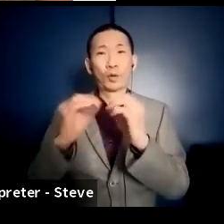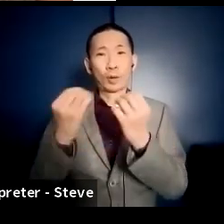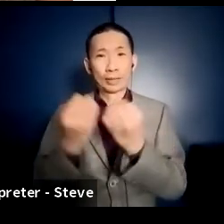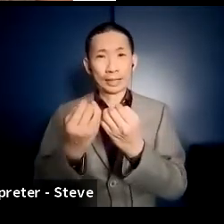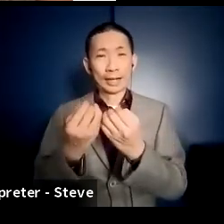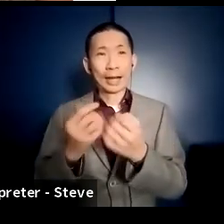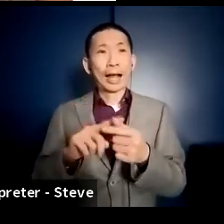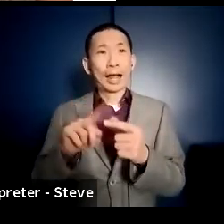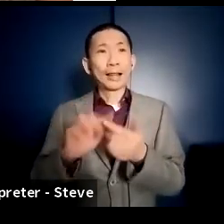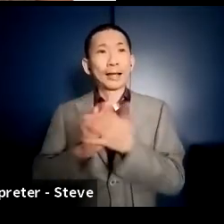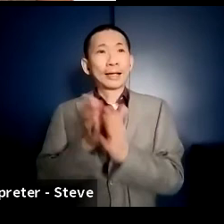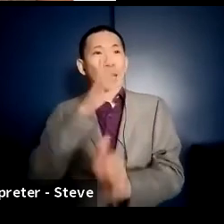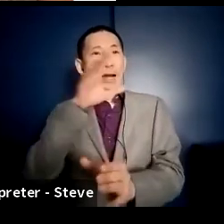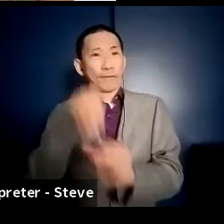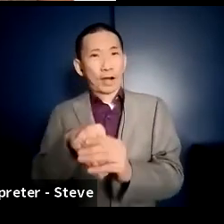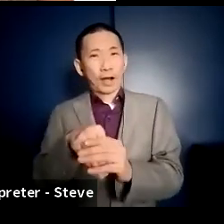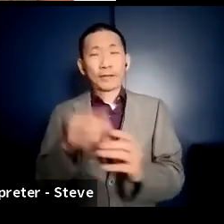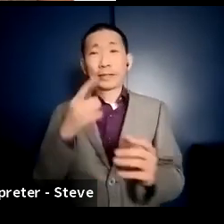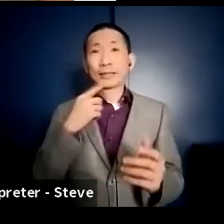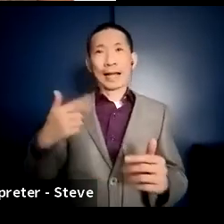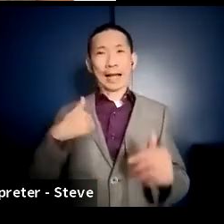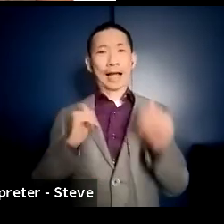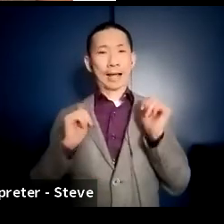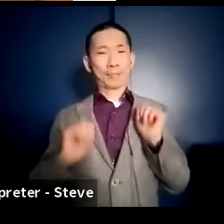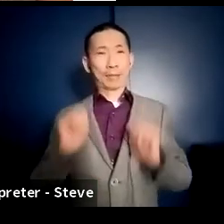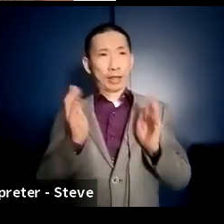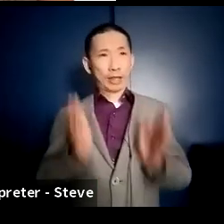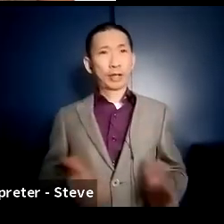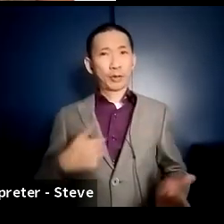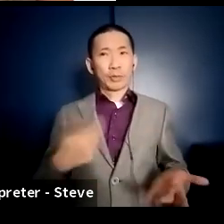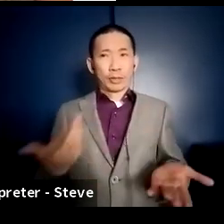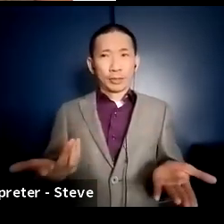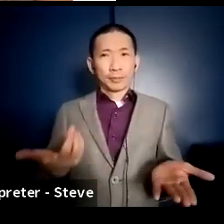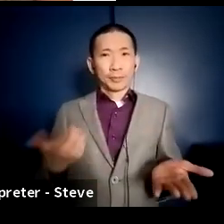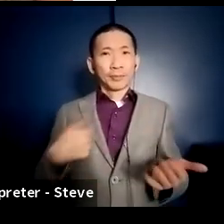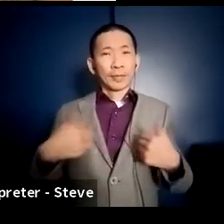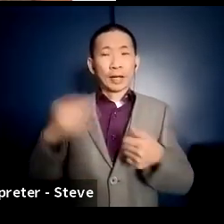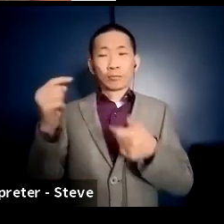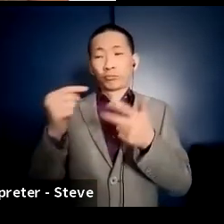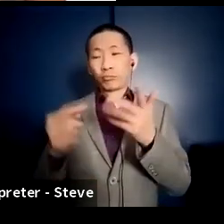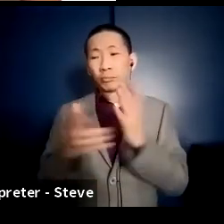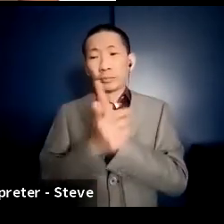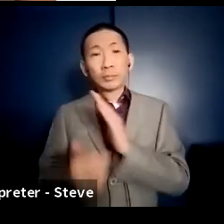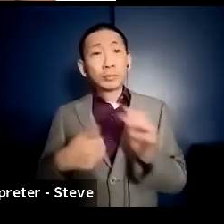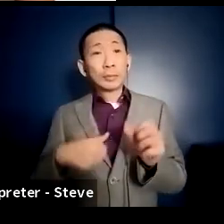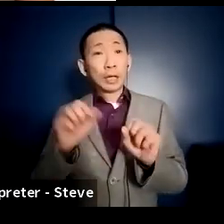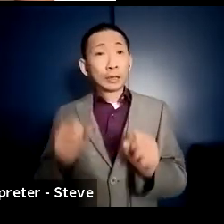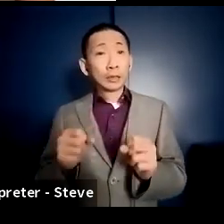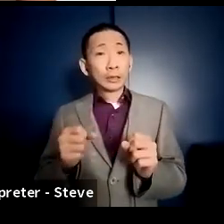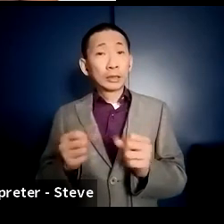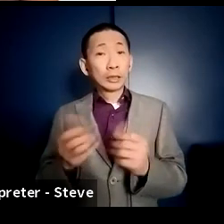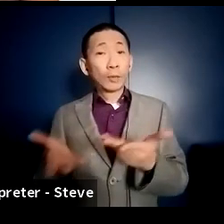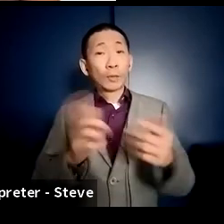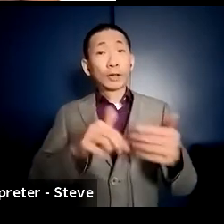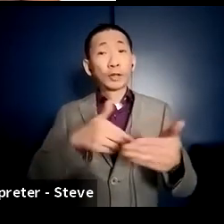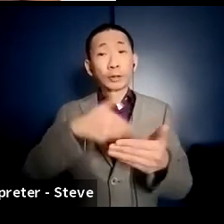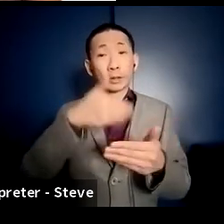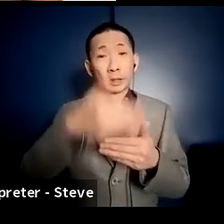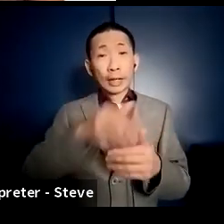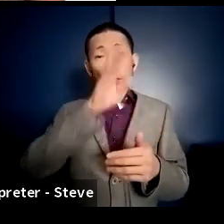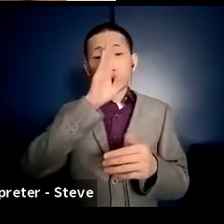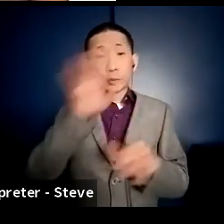like get involved with them and be like, I'm a theater person and I have XYZ skills that I could bring to the next